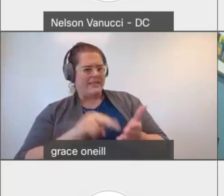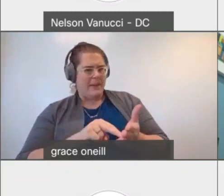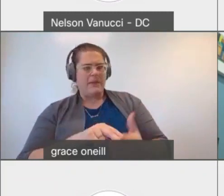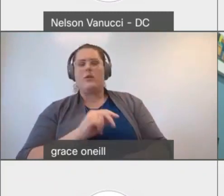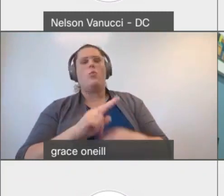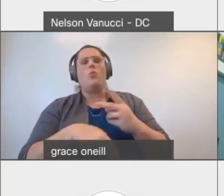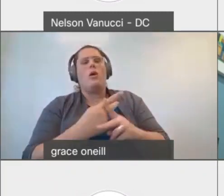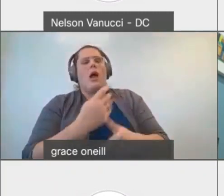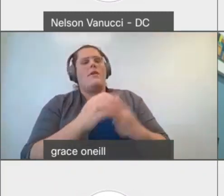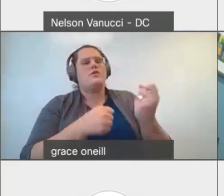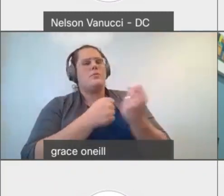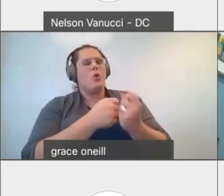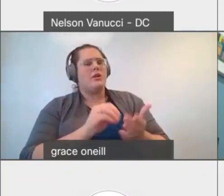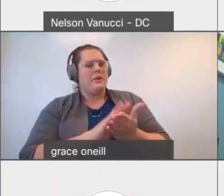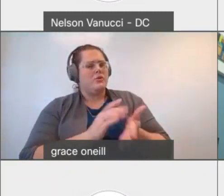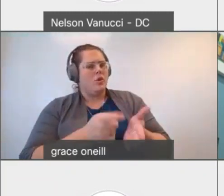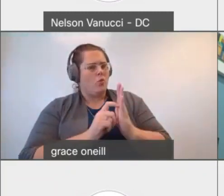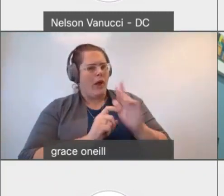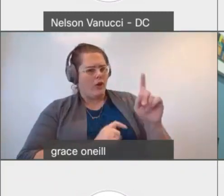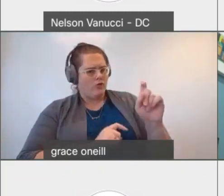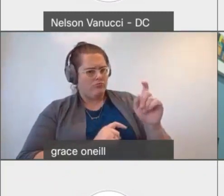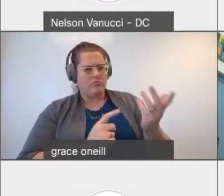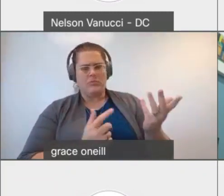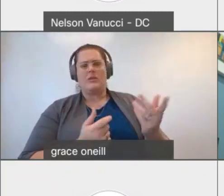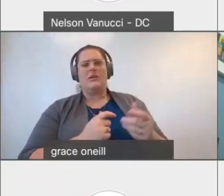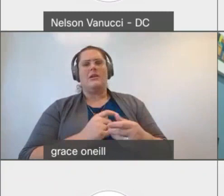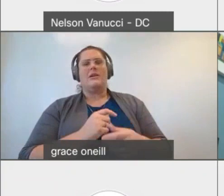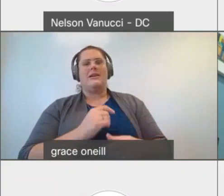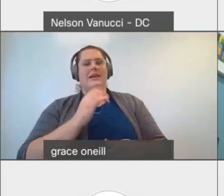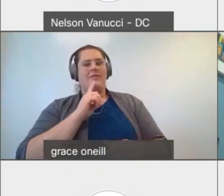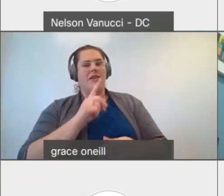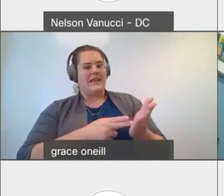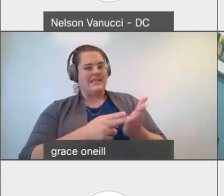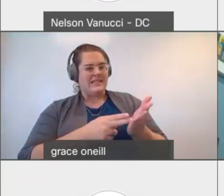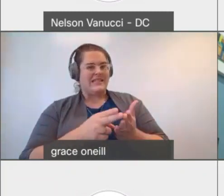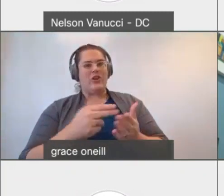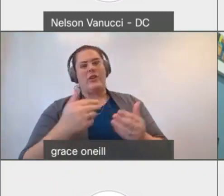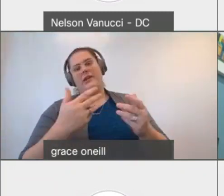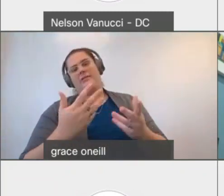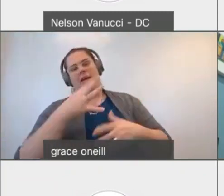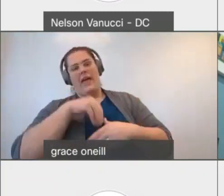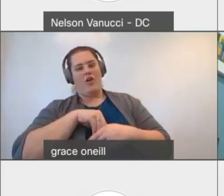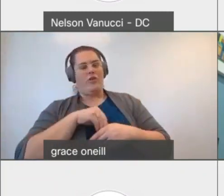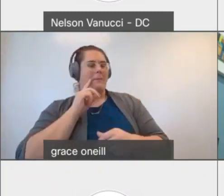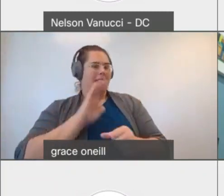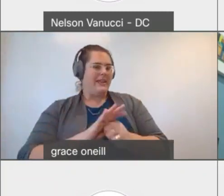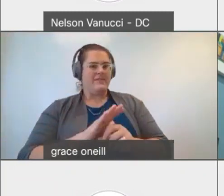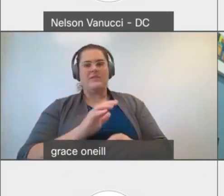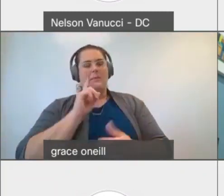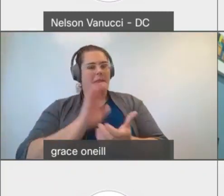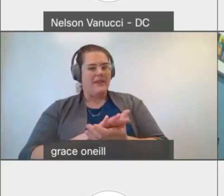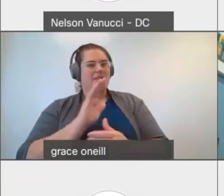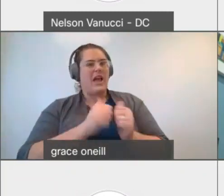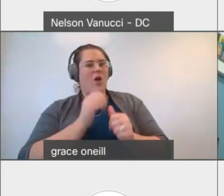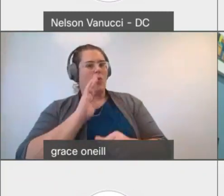be required? How will sincerely held beliefs be evaluated? We would like some direction on these